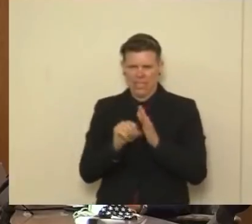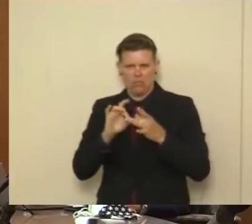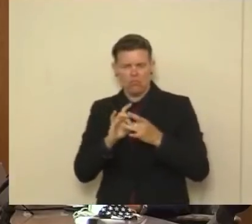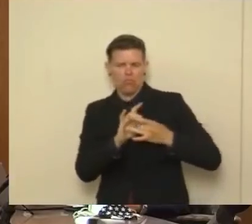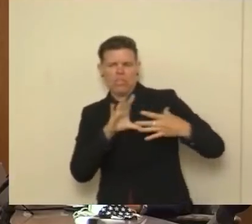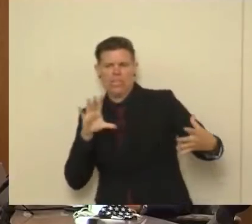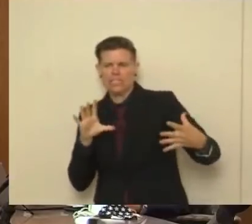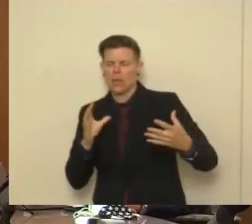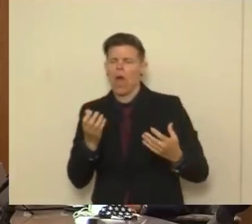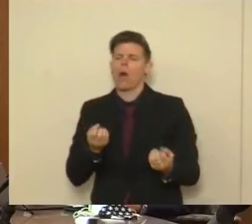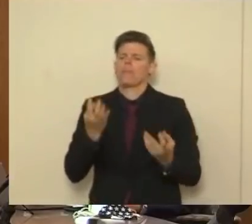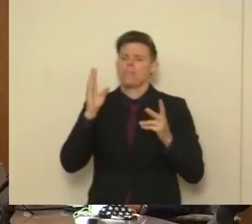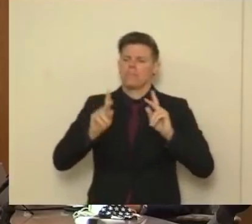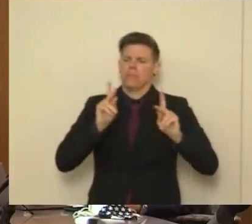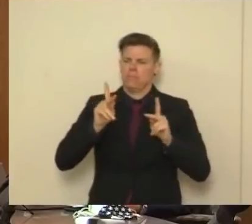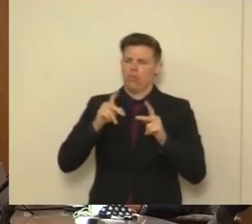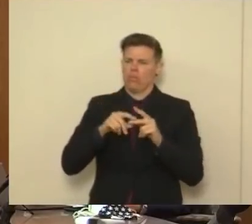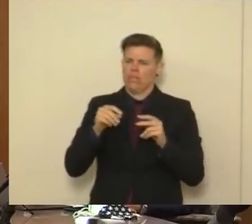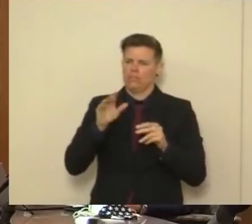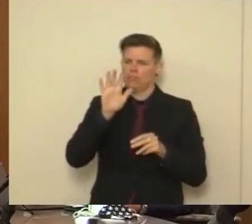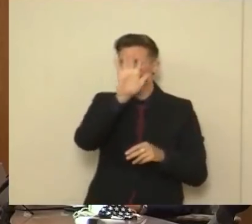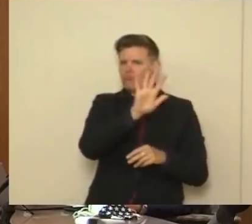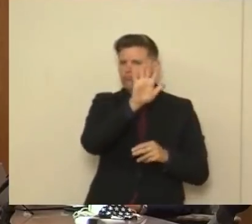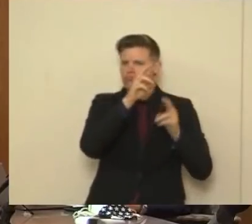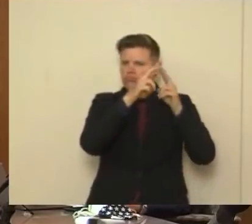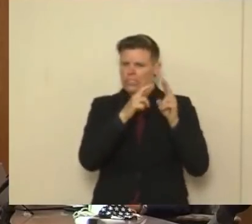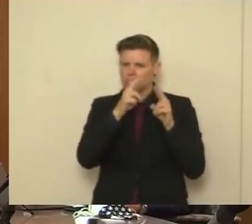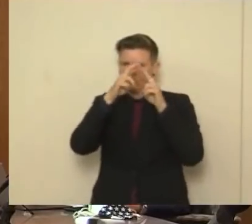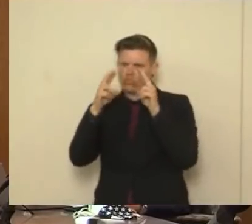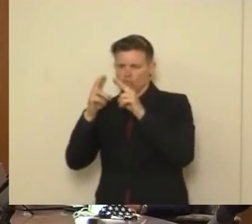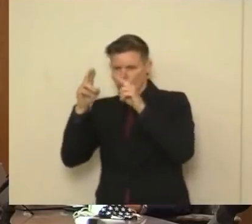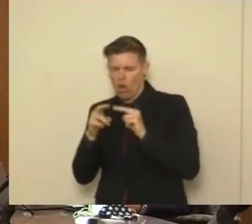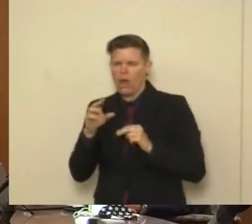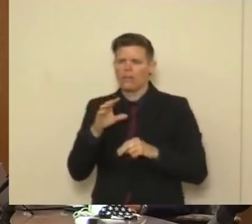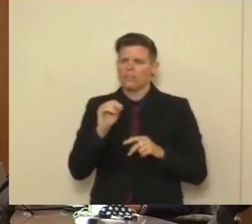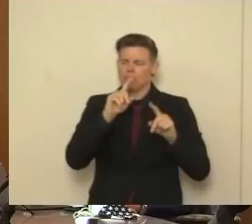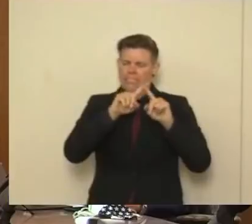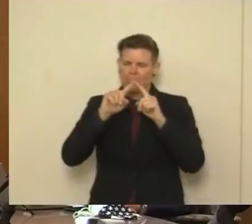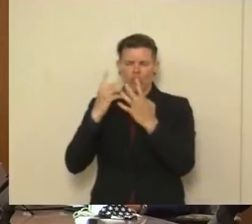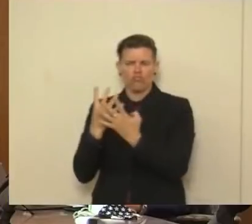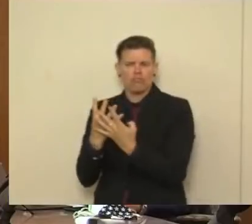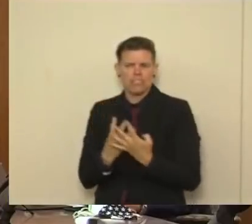regional detention centers as they do with those in state-run facilities? Thanks.